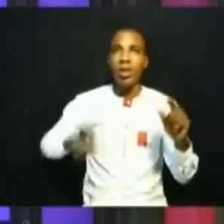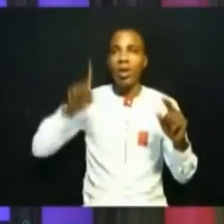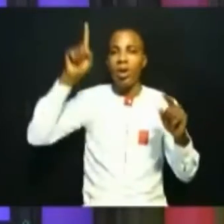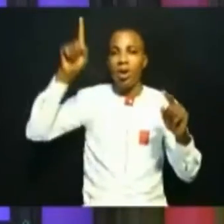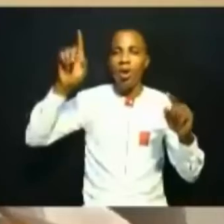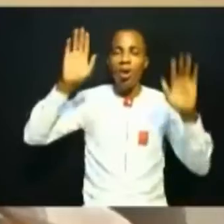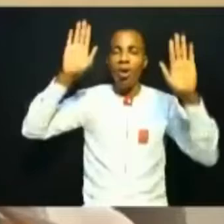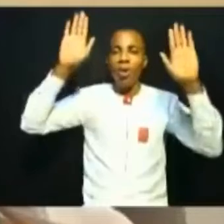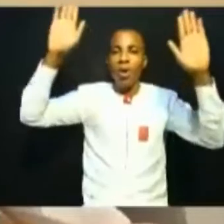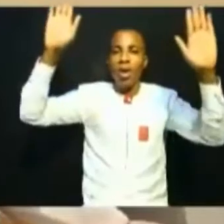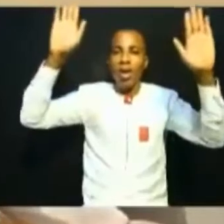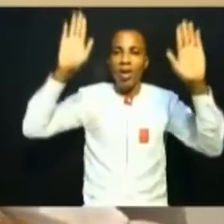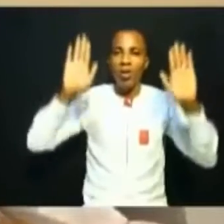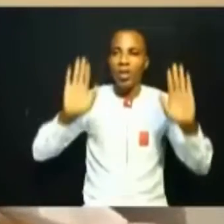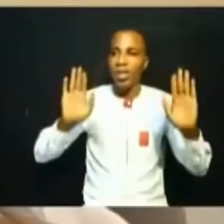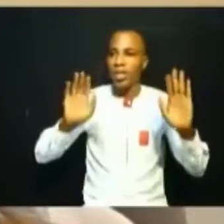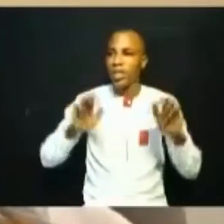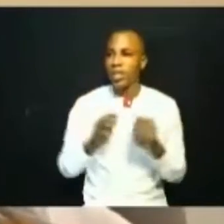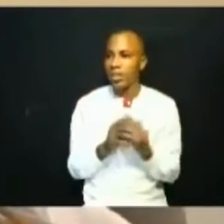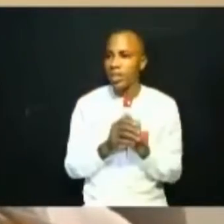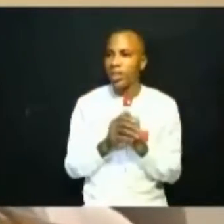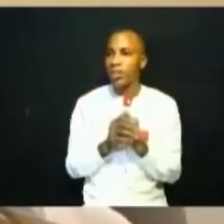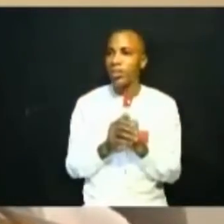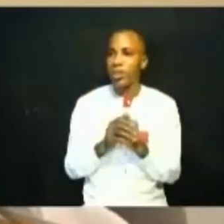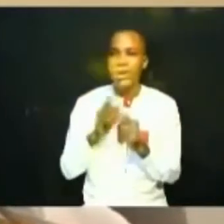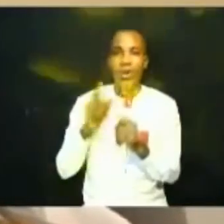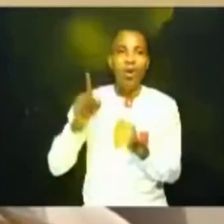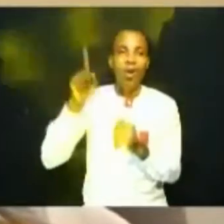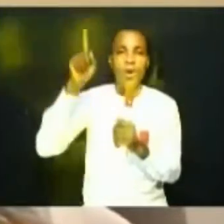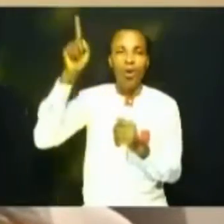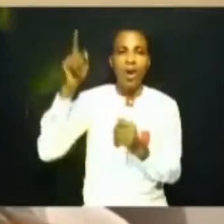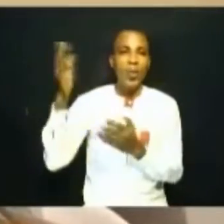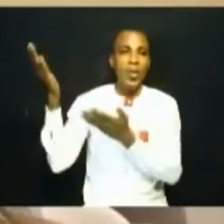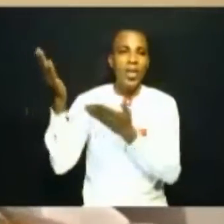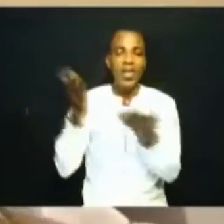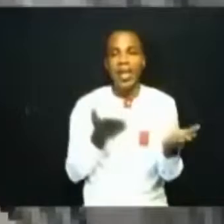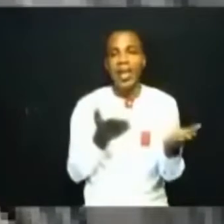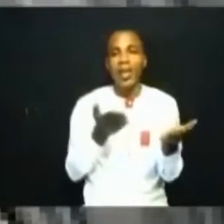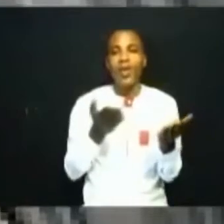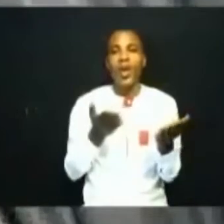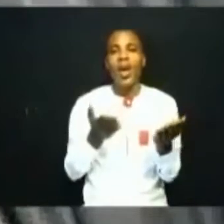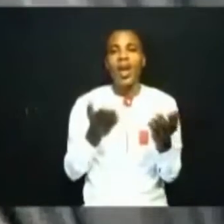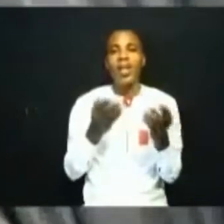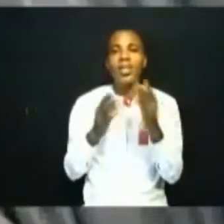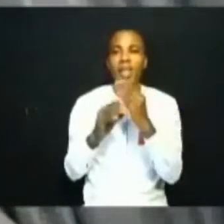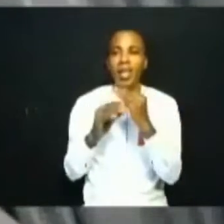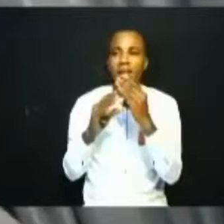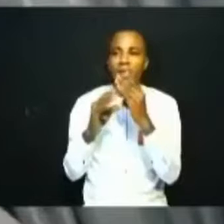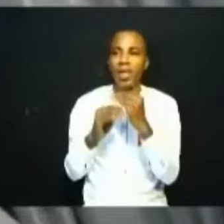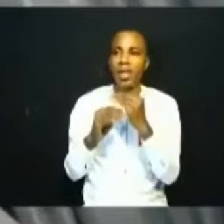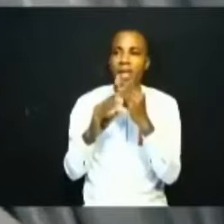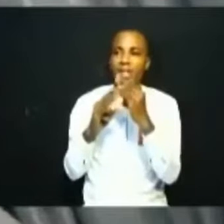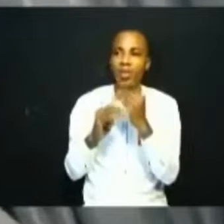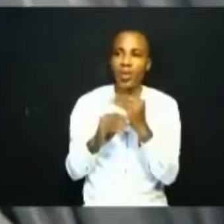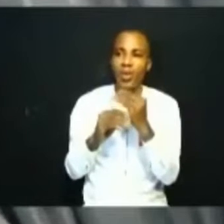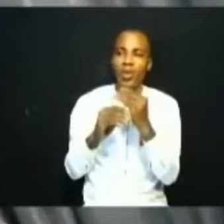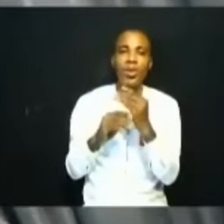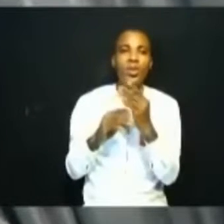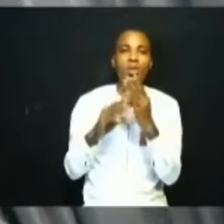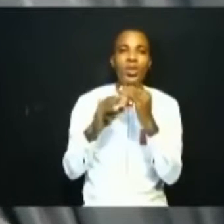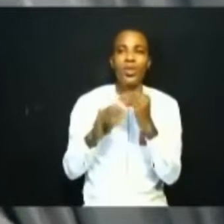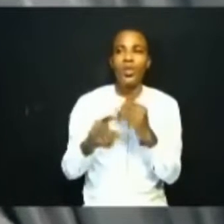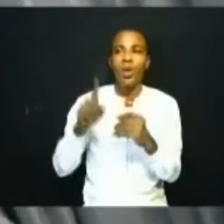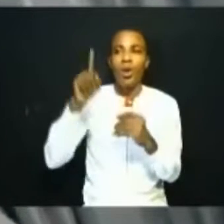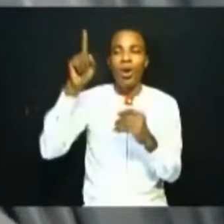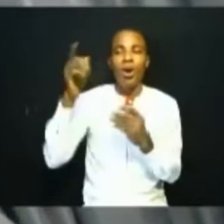Awurade ye Owanwani, wama ne nkwagye aben no so, wama ne nkwagye aben no, odi